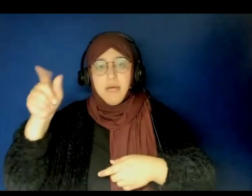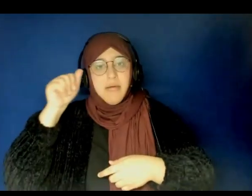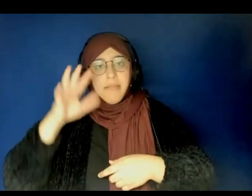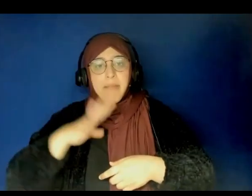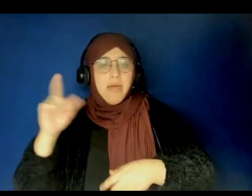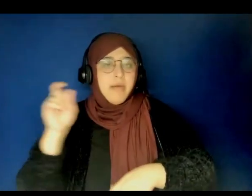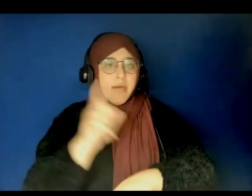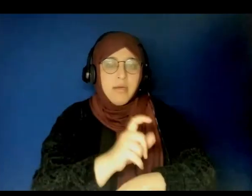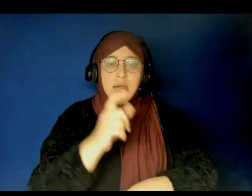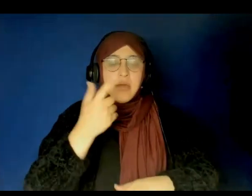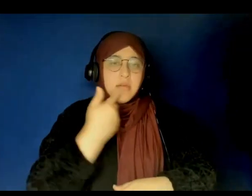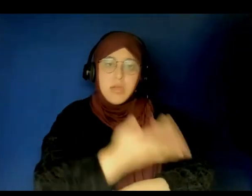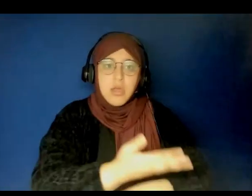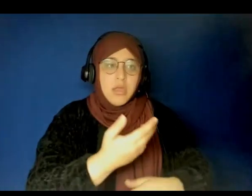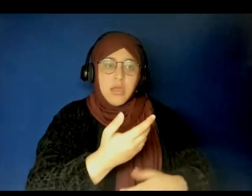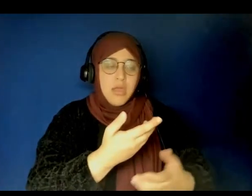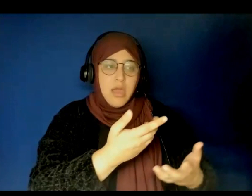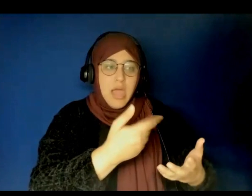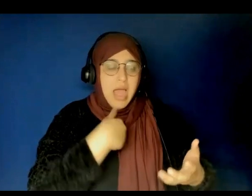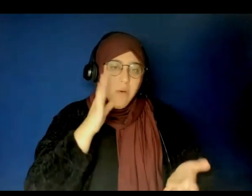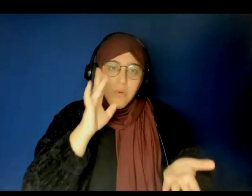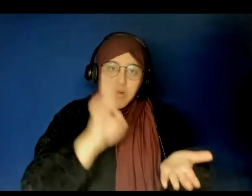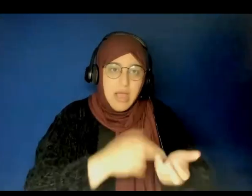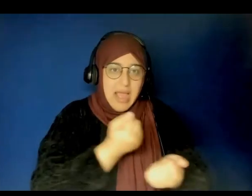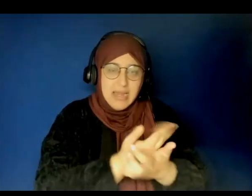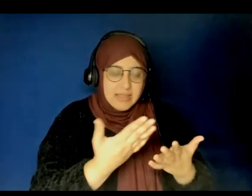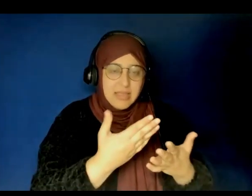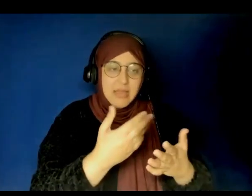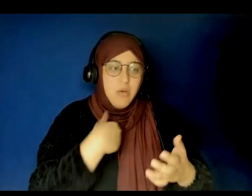will pay any fee. Just allow us to bury this brother.